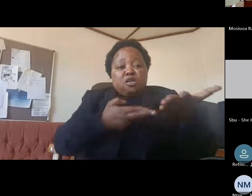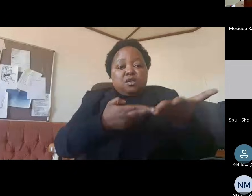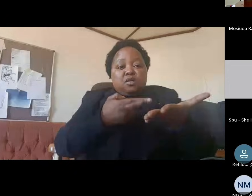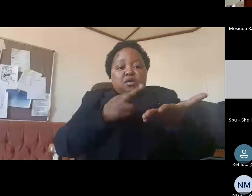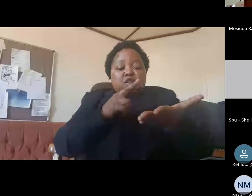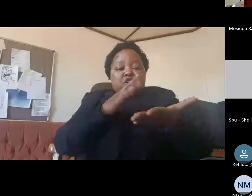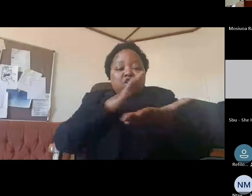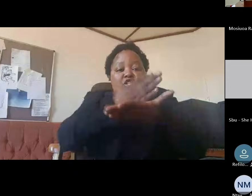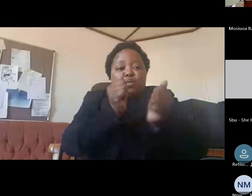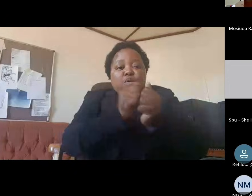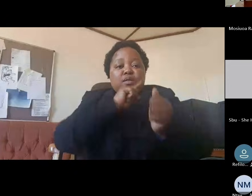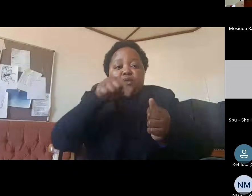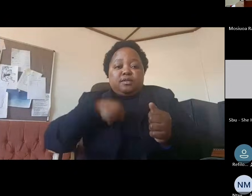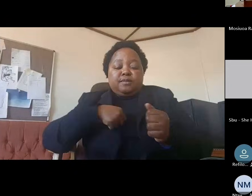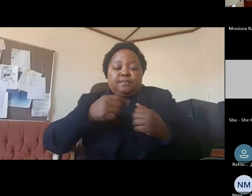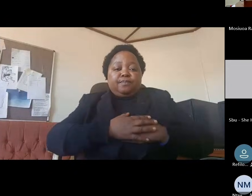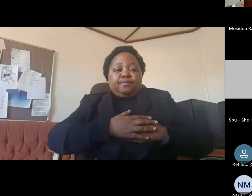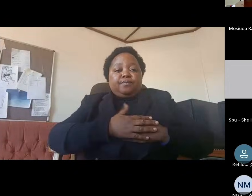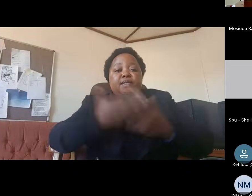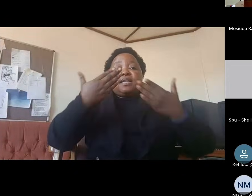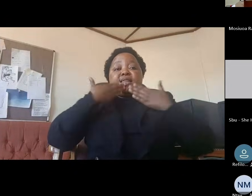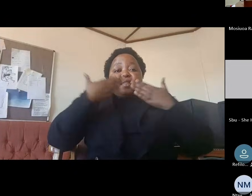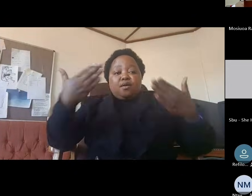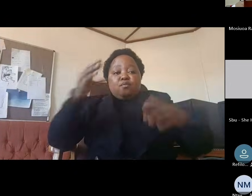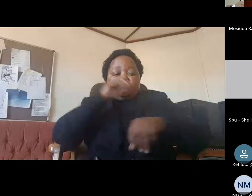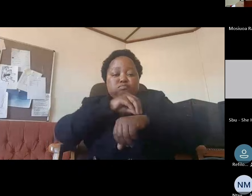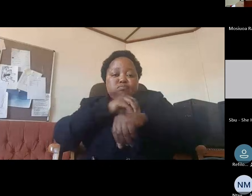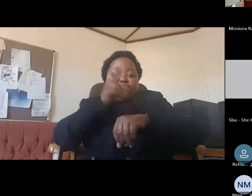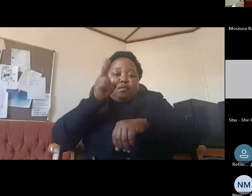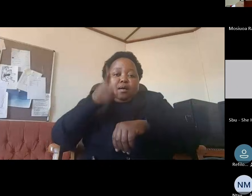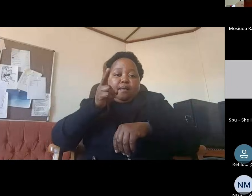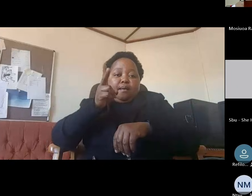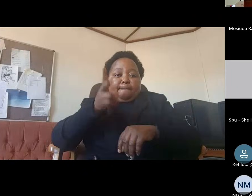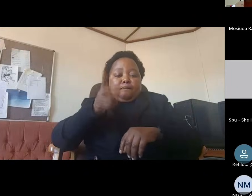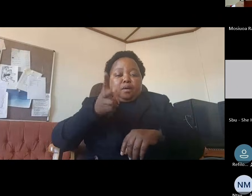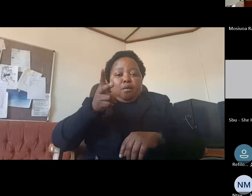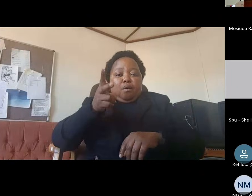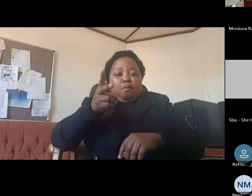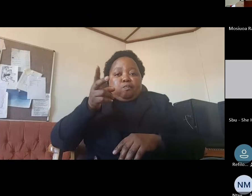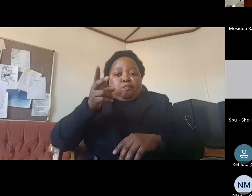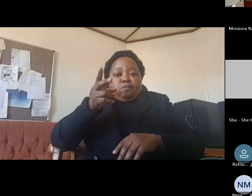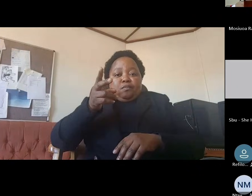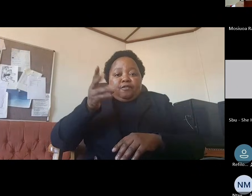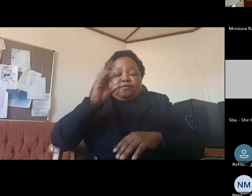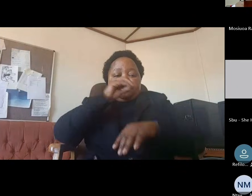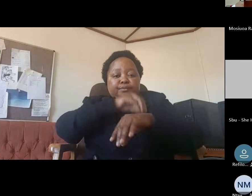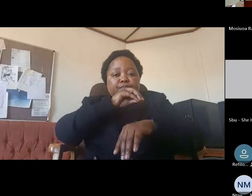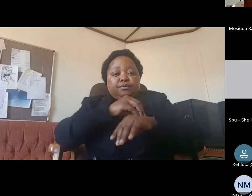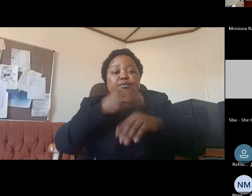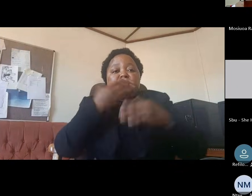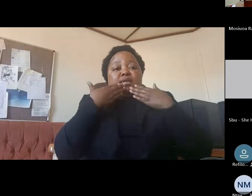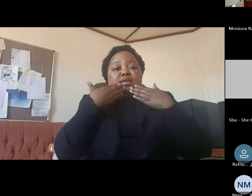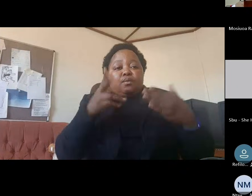Thank you so much for the opportunity to come in at the end here. Before